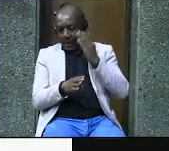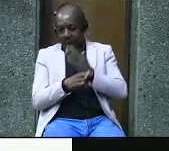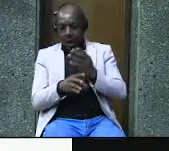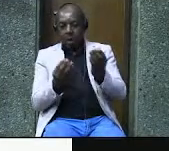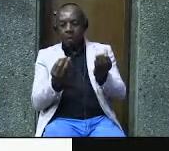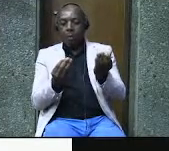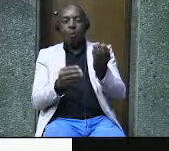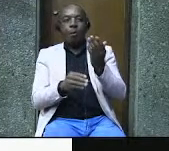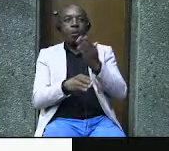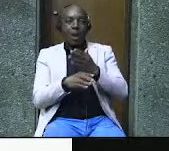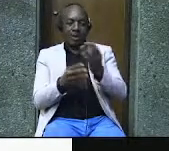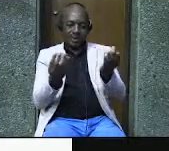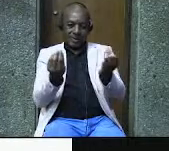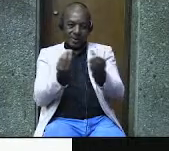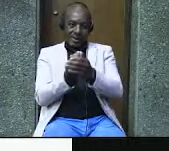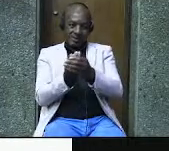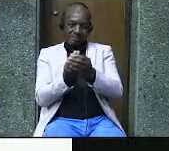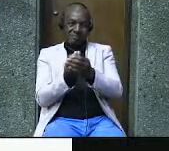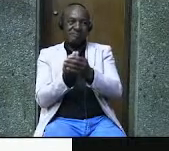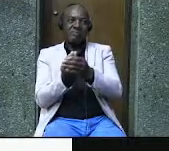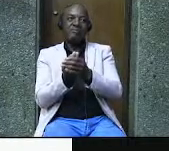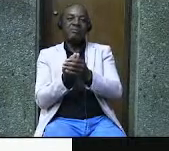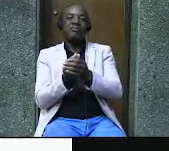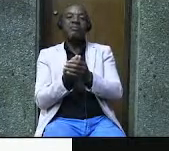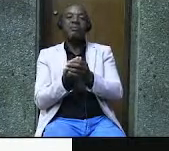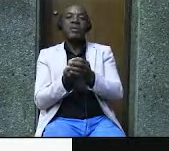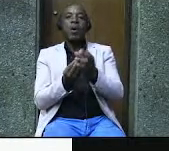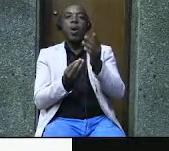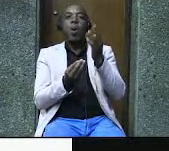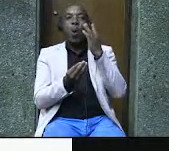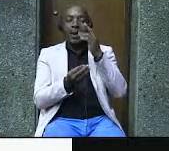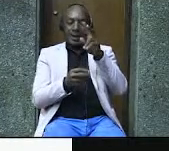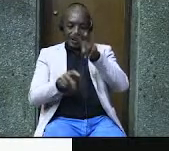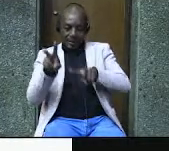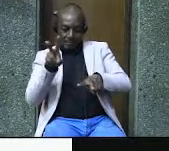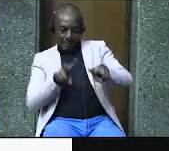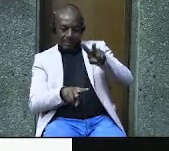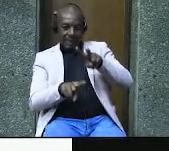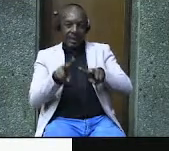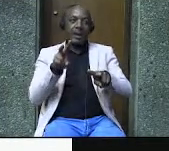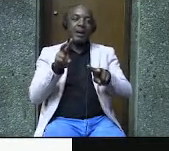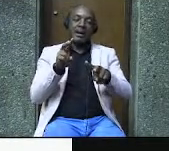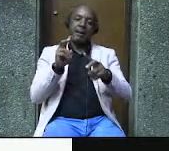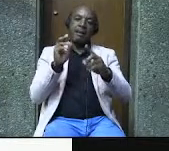compensation that is contained in the property clause of the